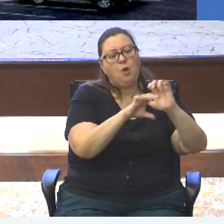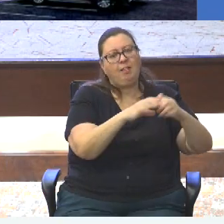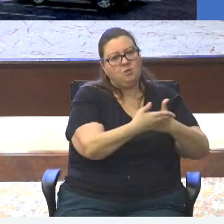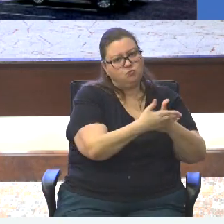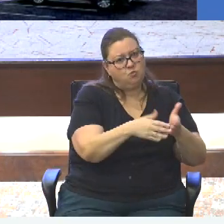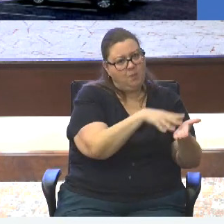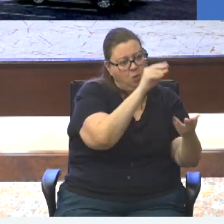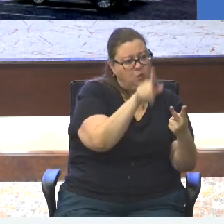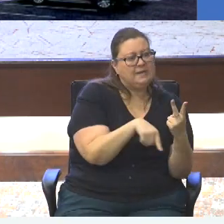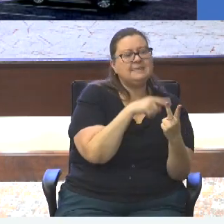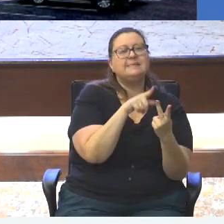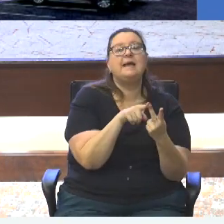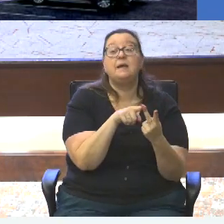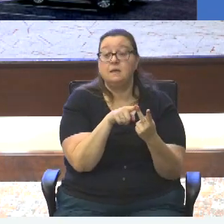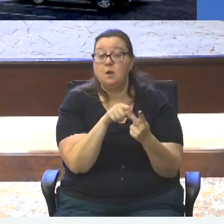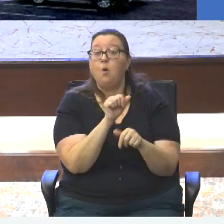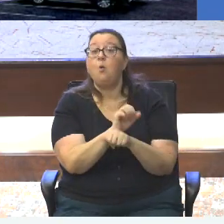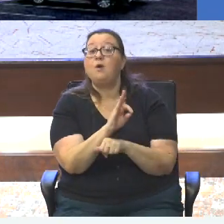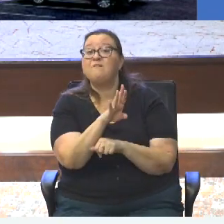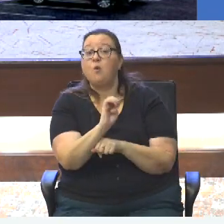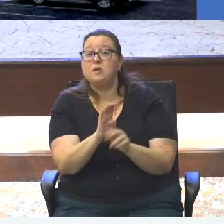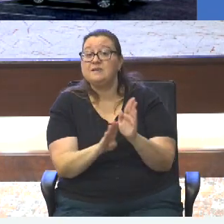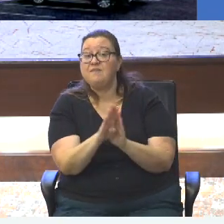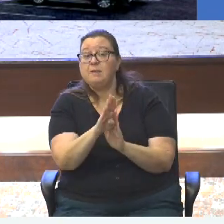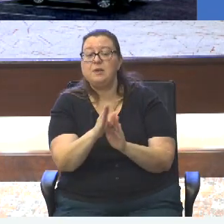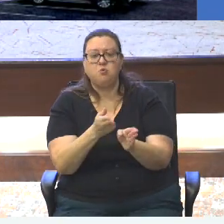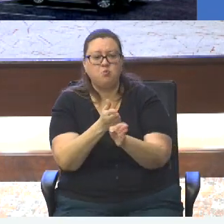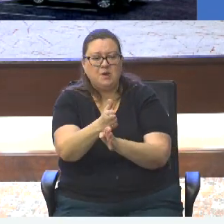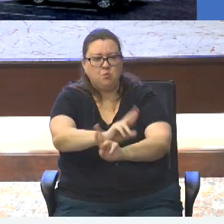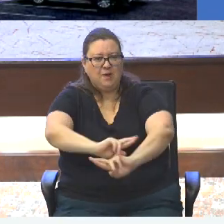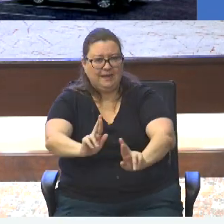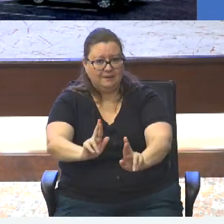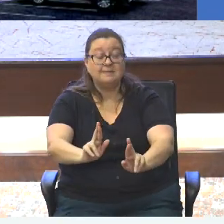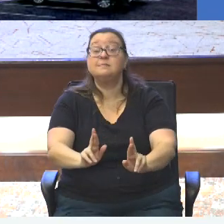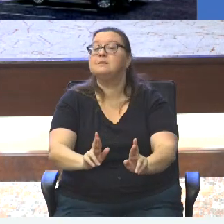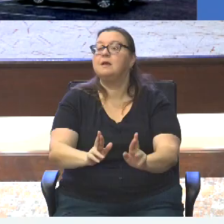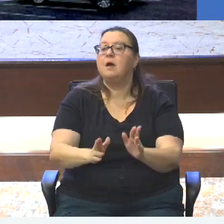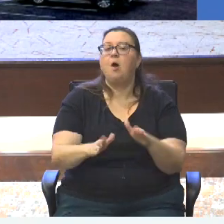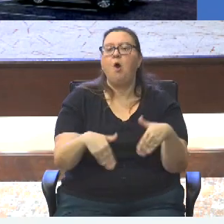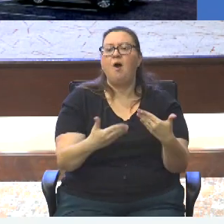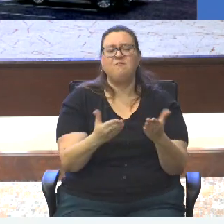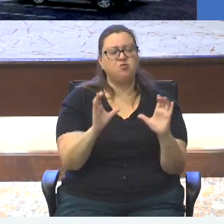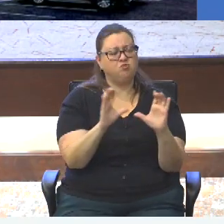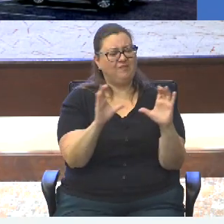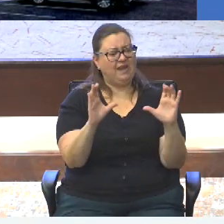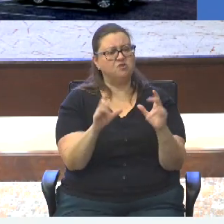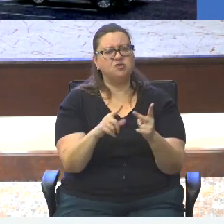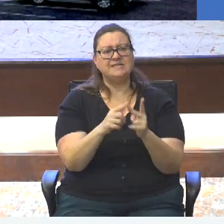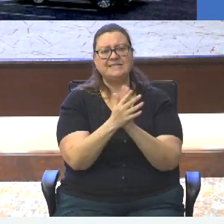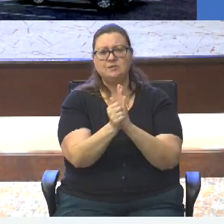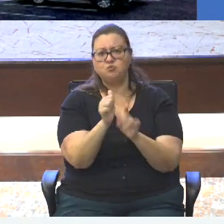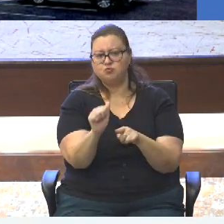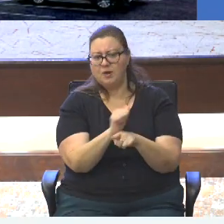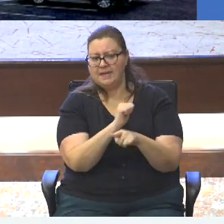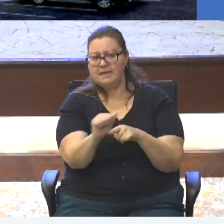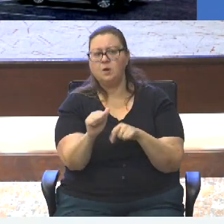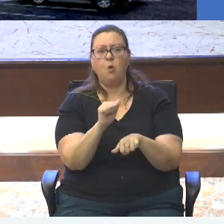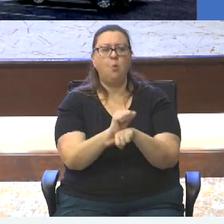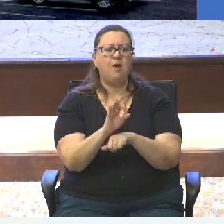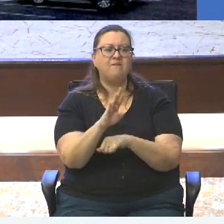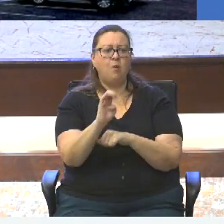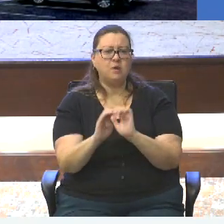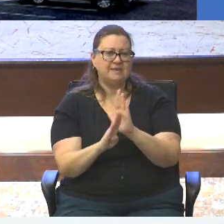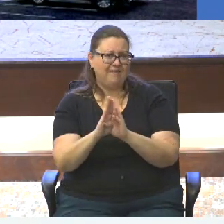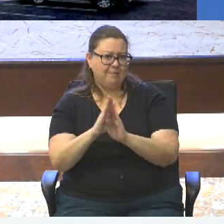2, workforce development and career readiness, offering certifications, skills training, and workforce